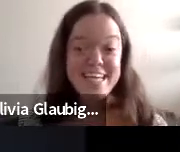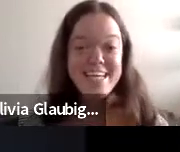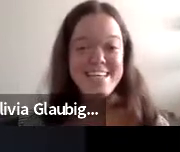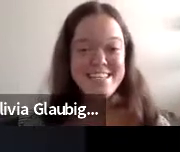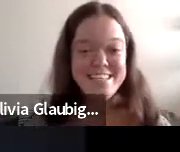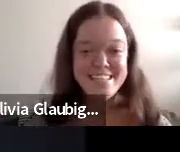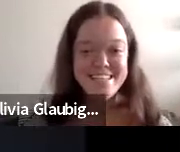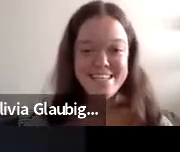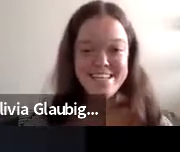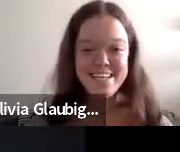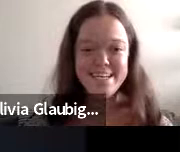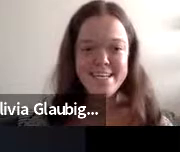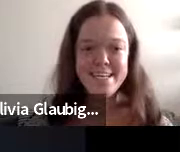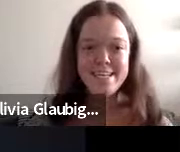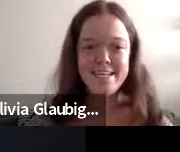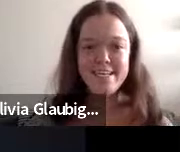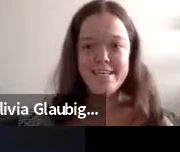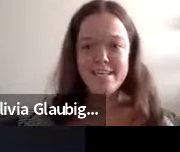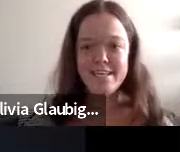please.